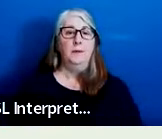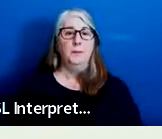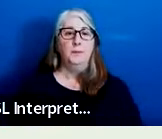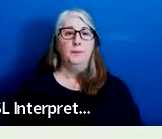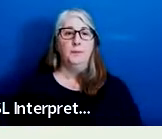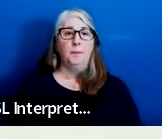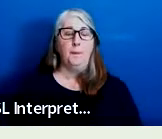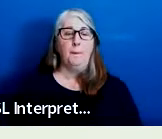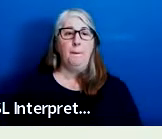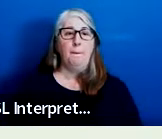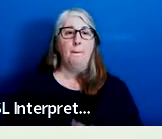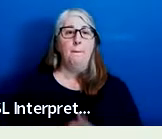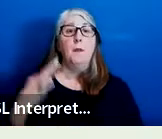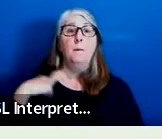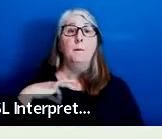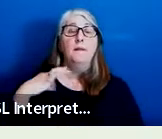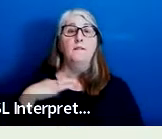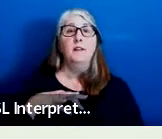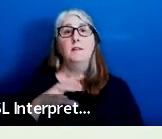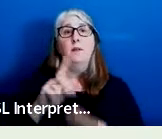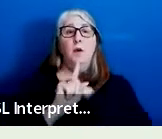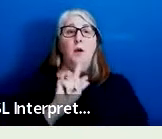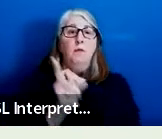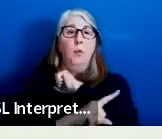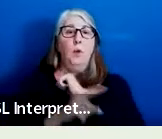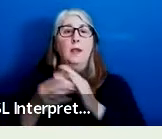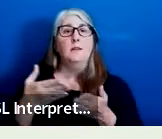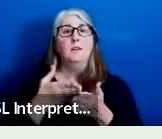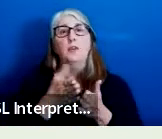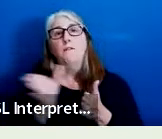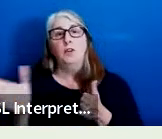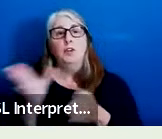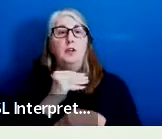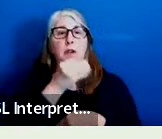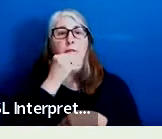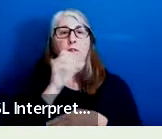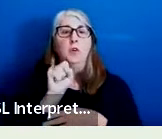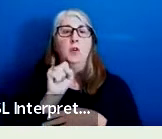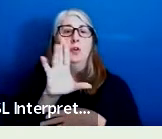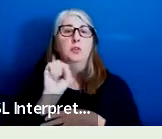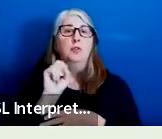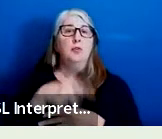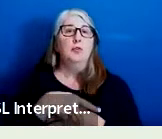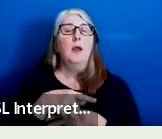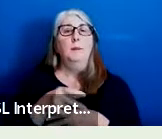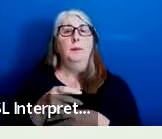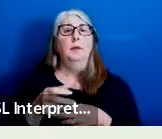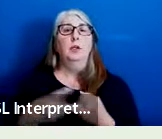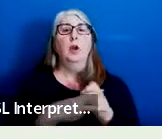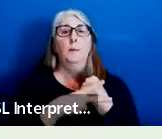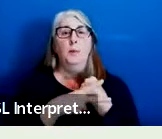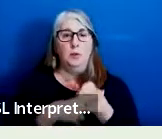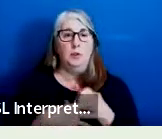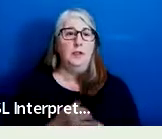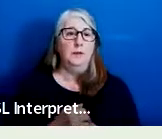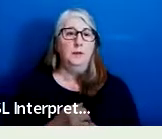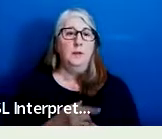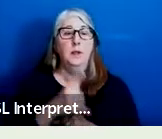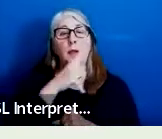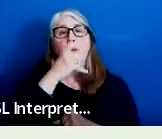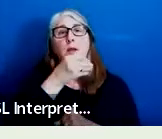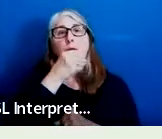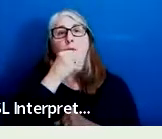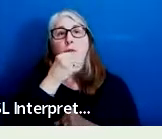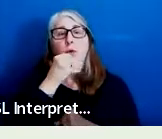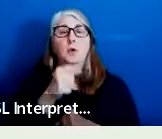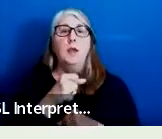What are some of the benefits of waste diversion and food scrap composting? Well, because food scraps can be combined with yard trim